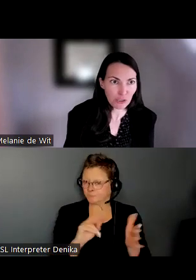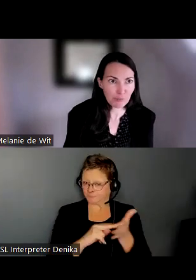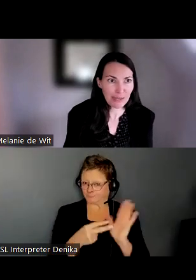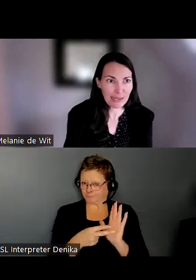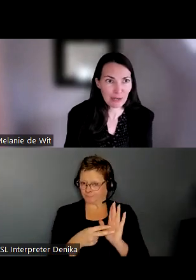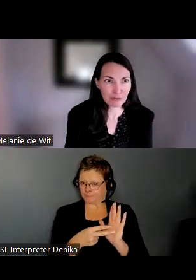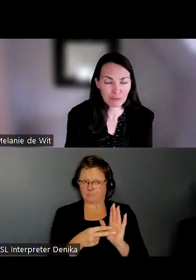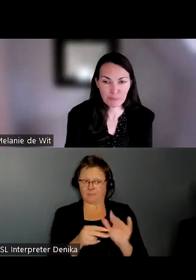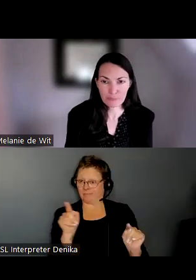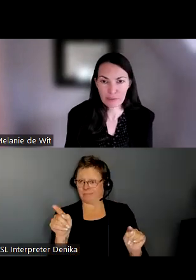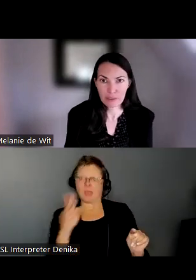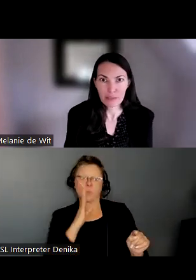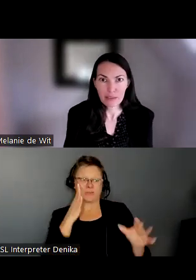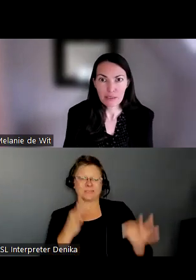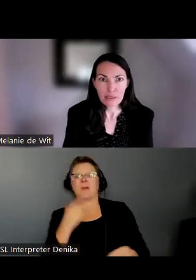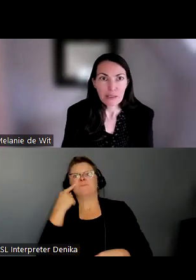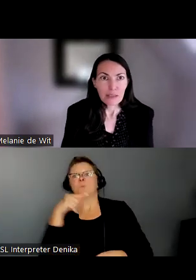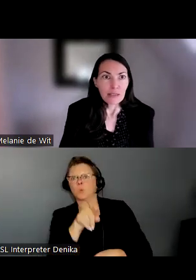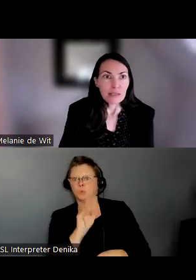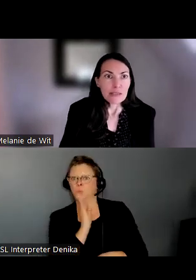on your behalf.